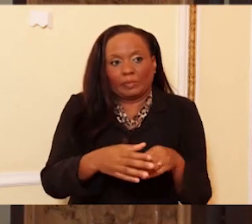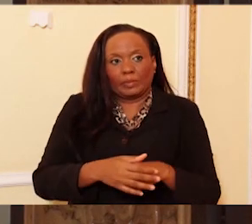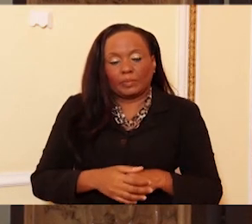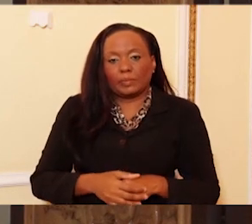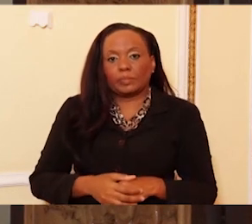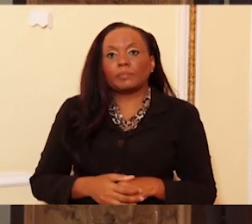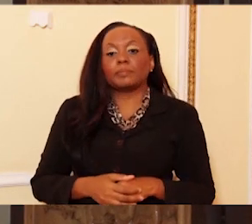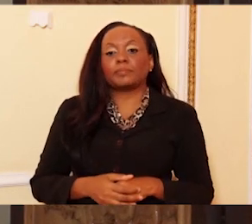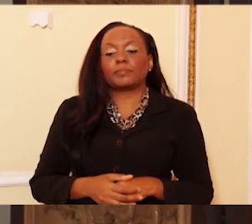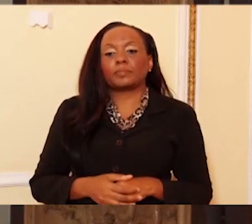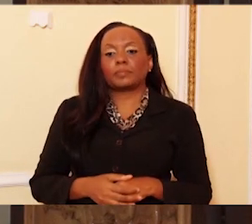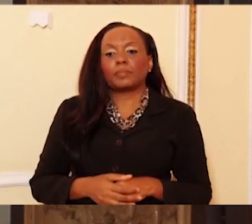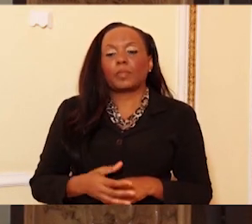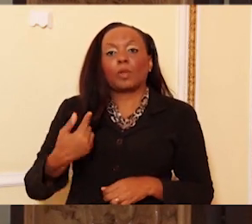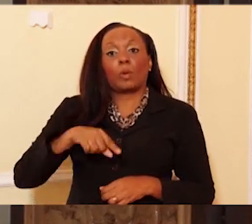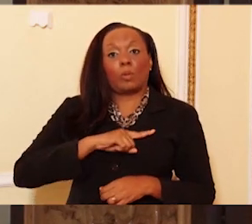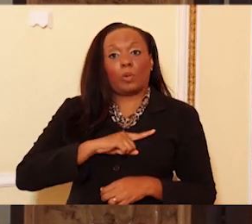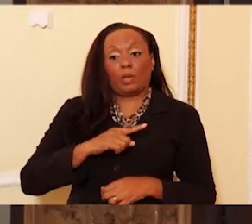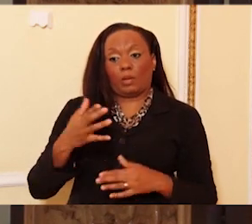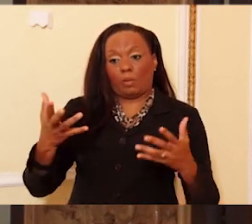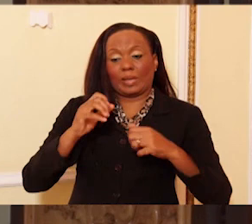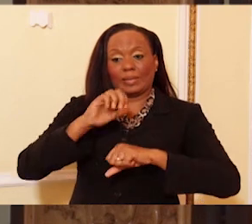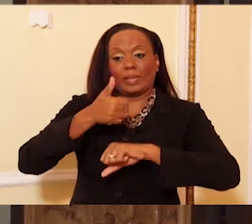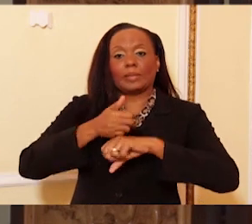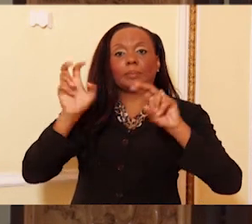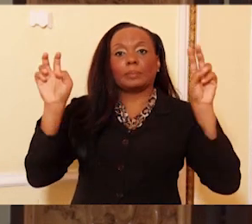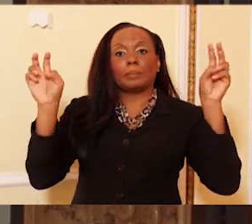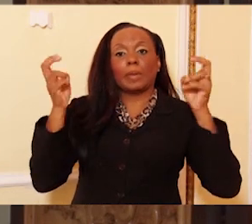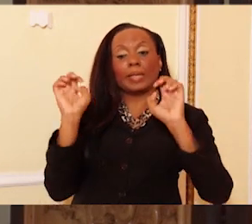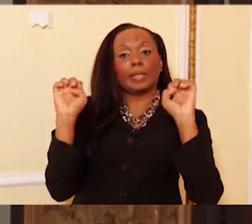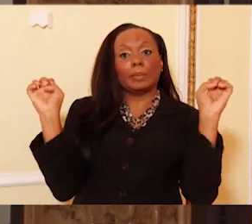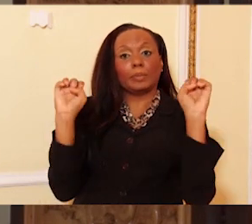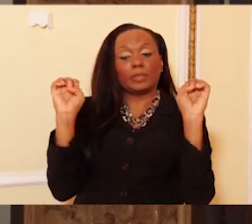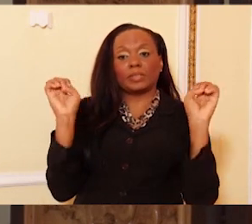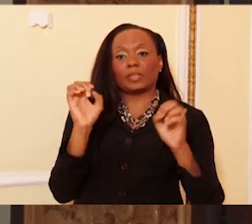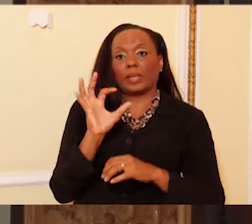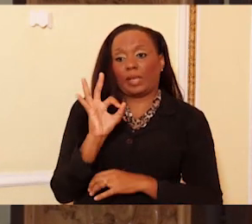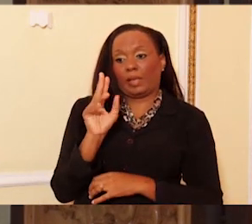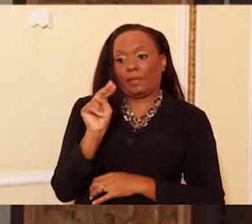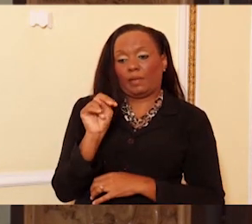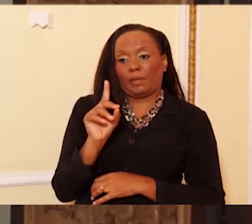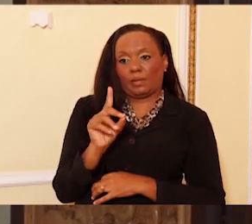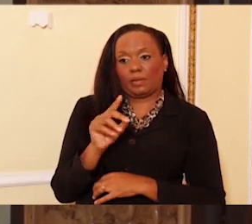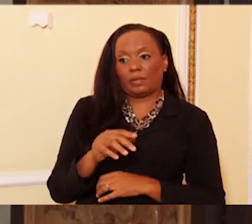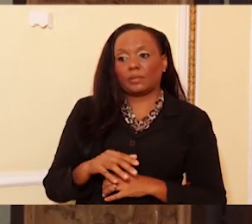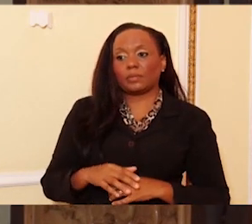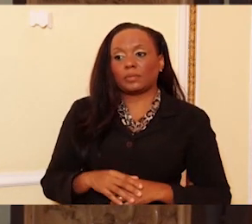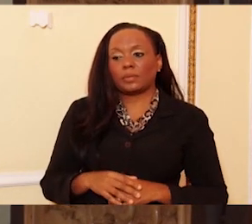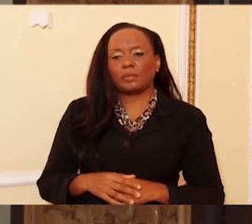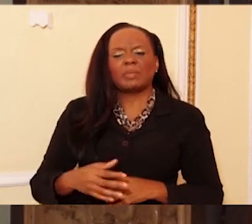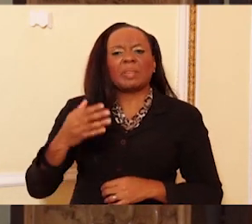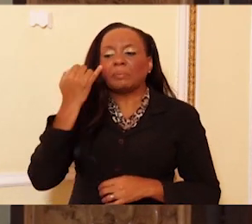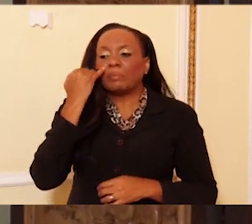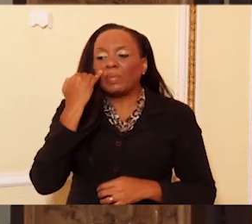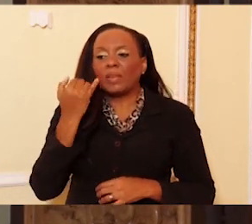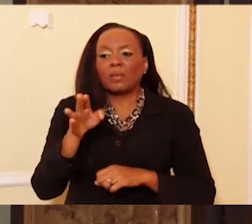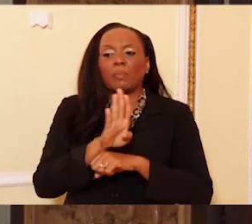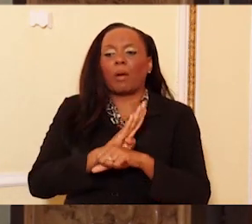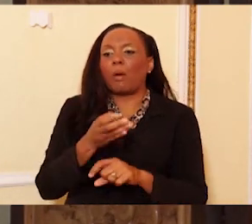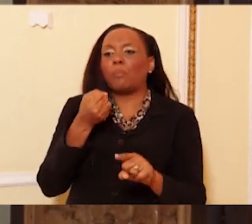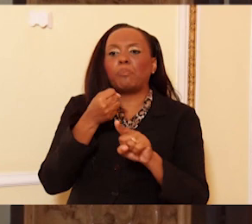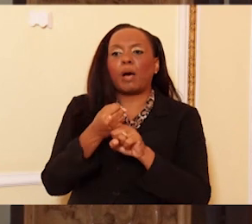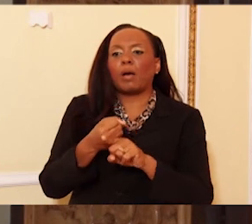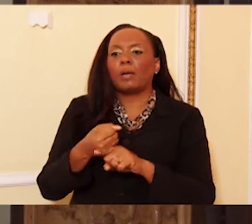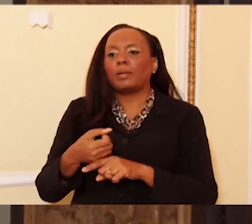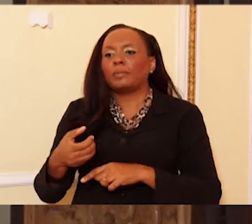wished to have an emergency fund in the eventuality that the island of Barbados suffered a natural disaster or